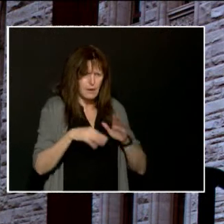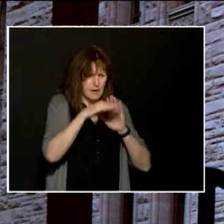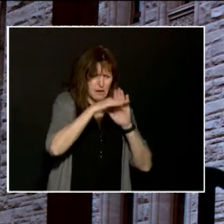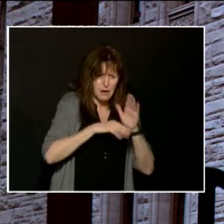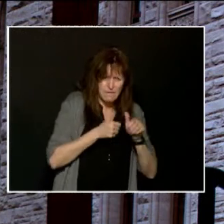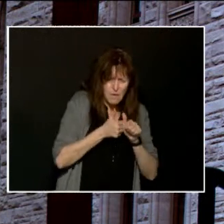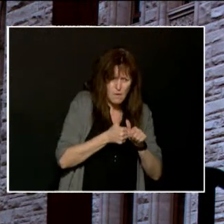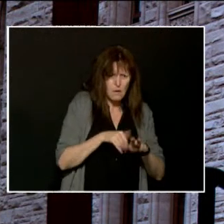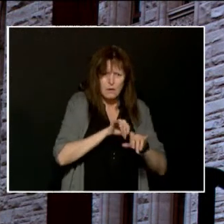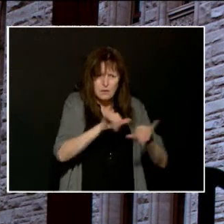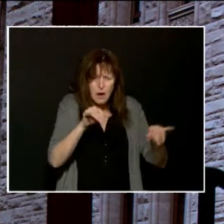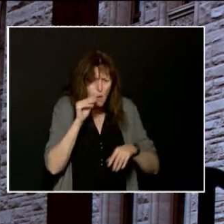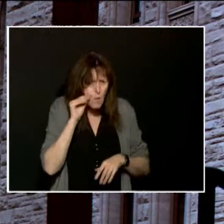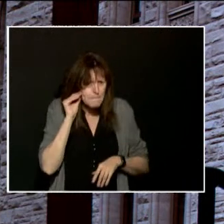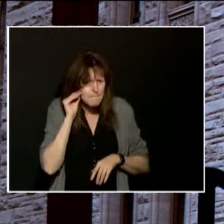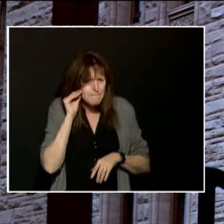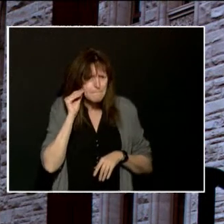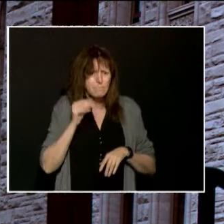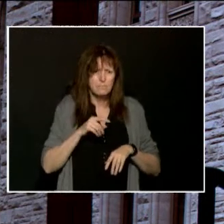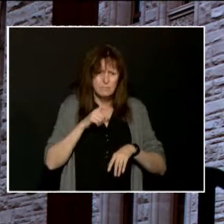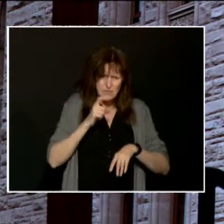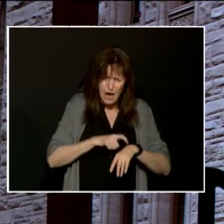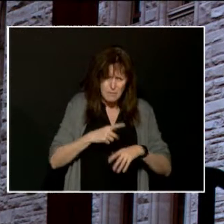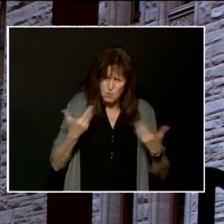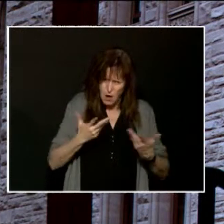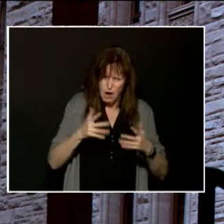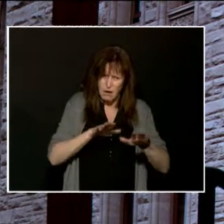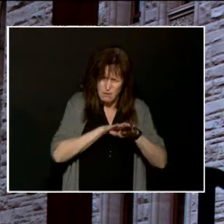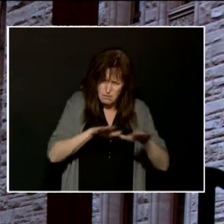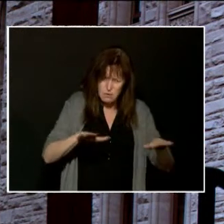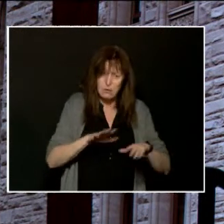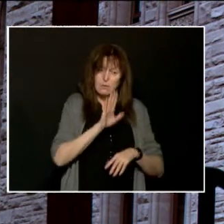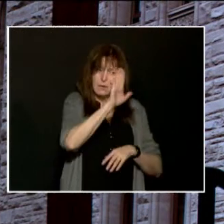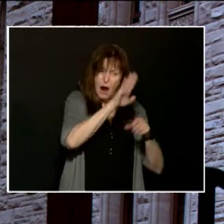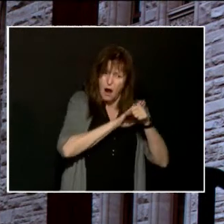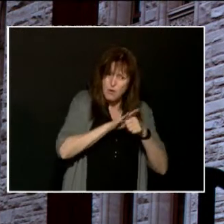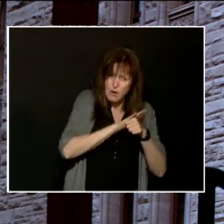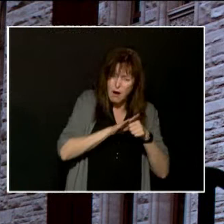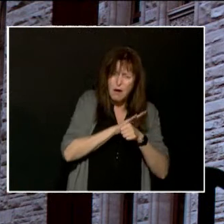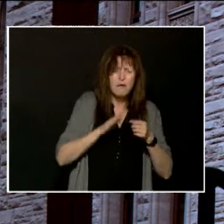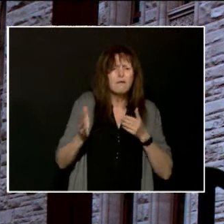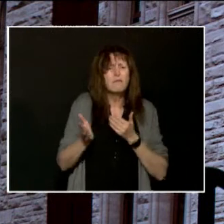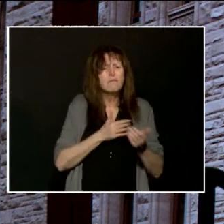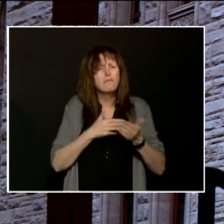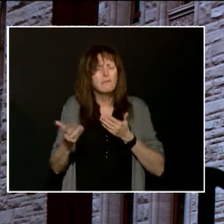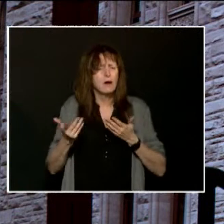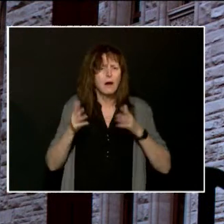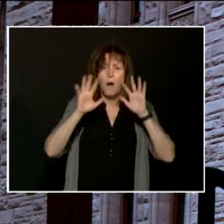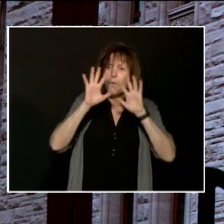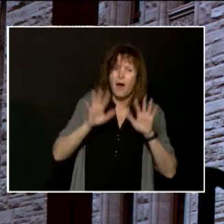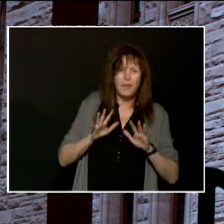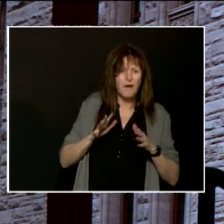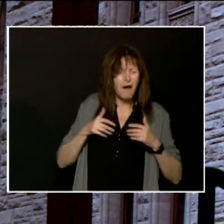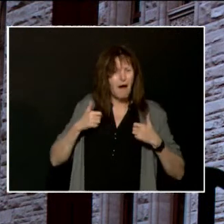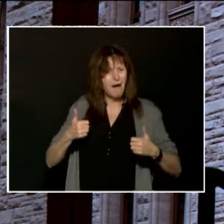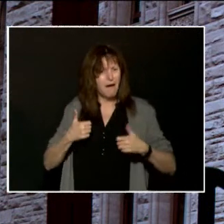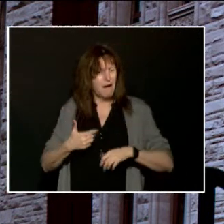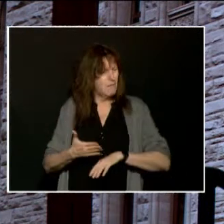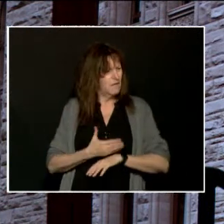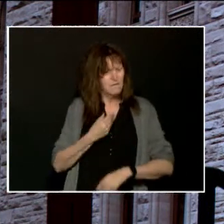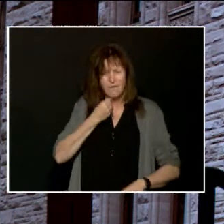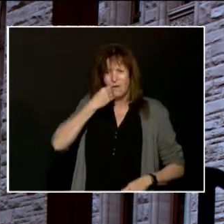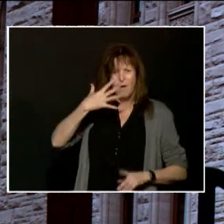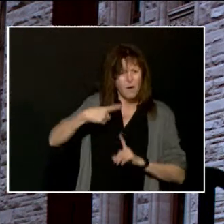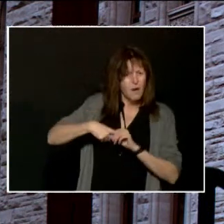home. It's really time to hunker down in that area there, even with the warmer weather. If the warmer weather won't make you stay at home,